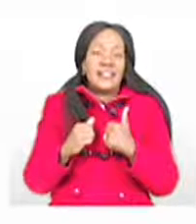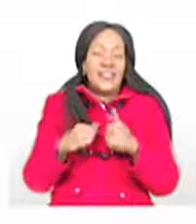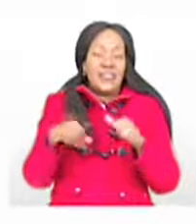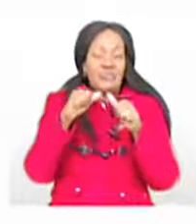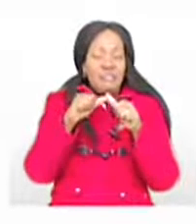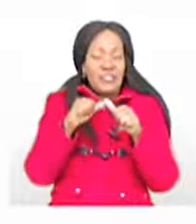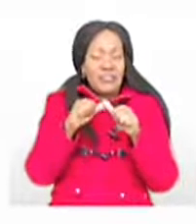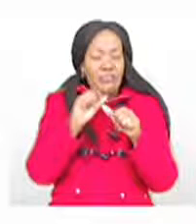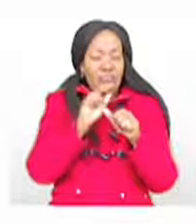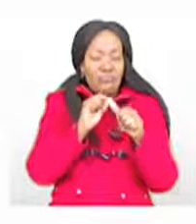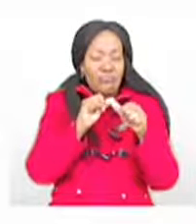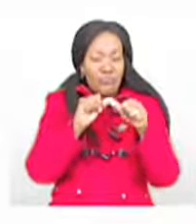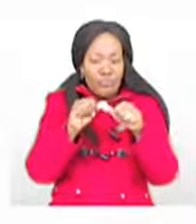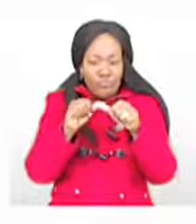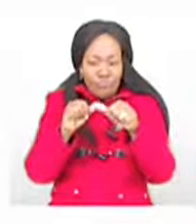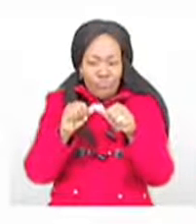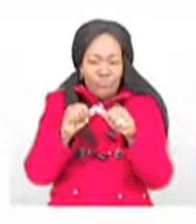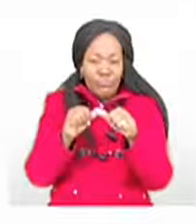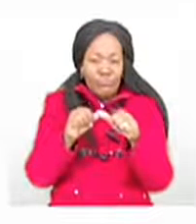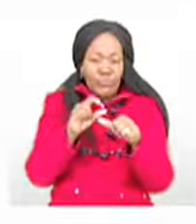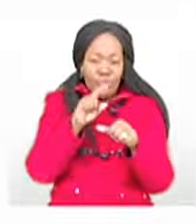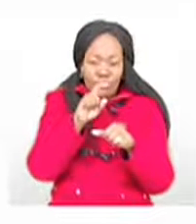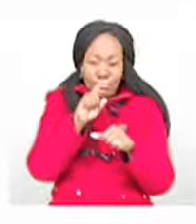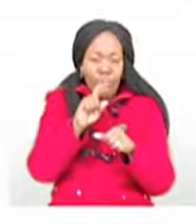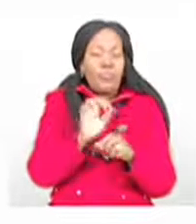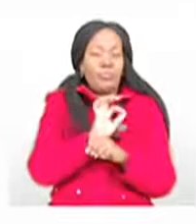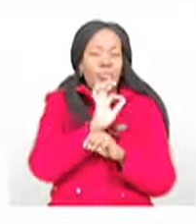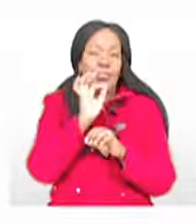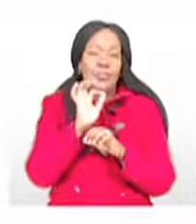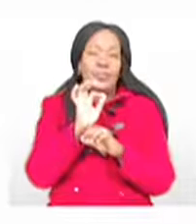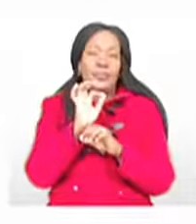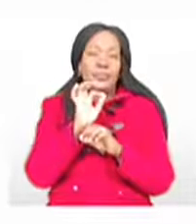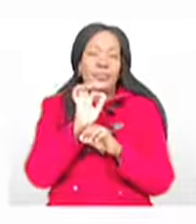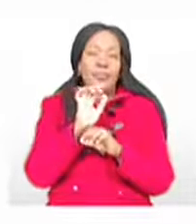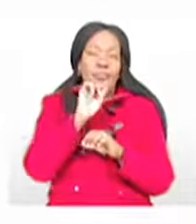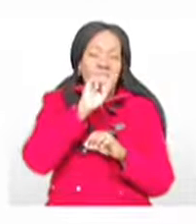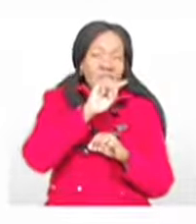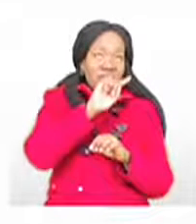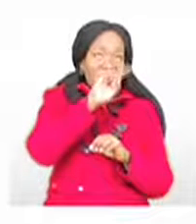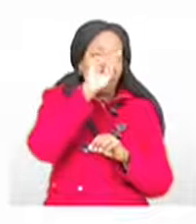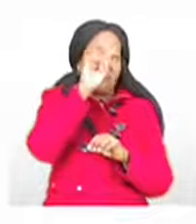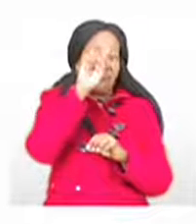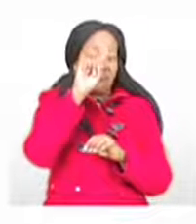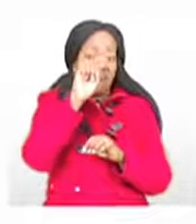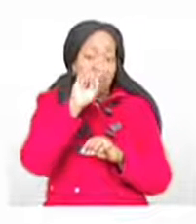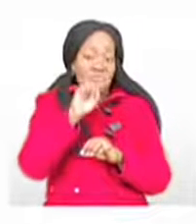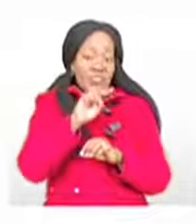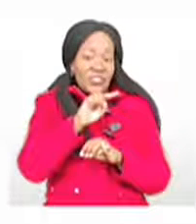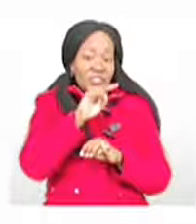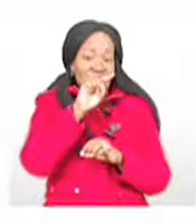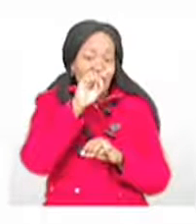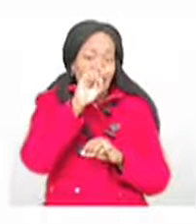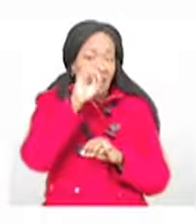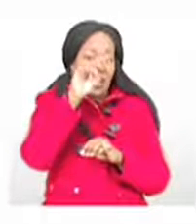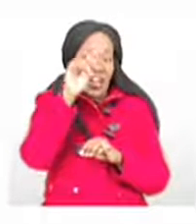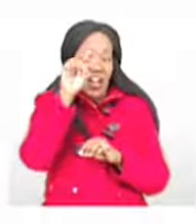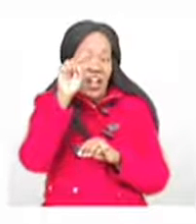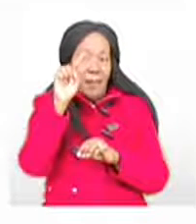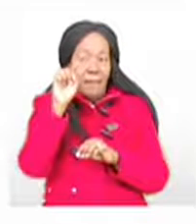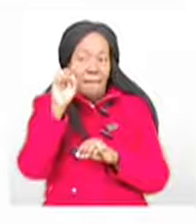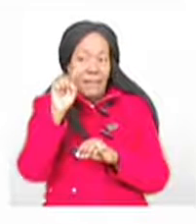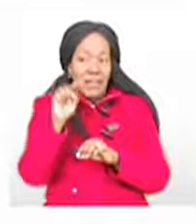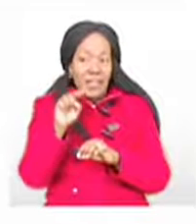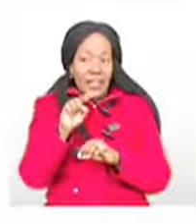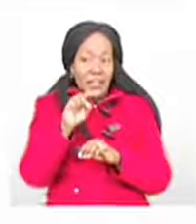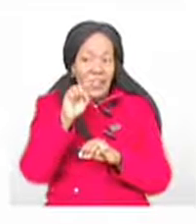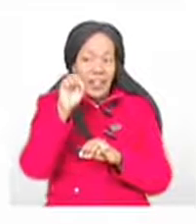follow. You should curl up and go round, curl down and go